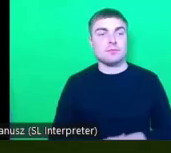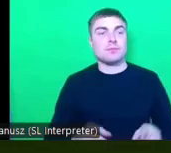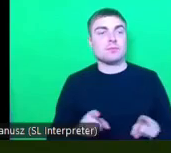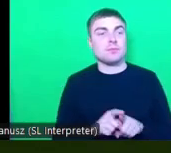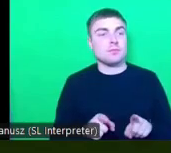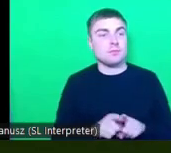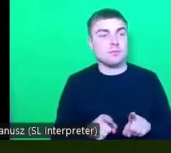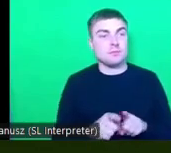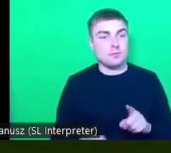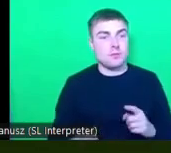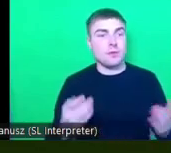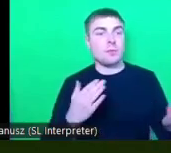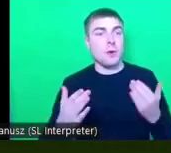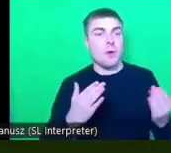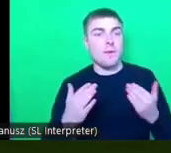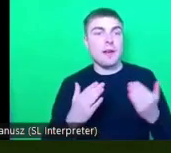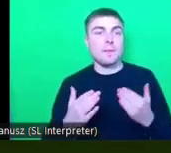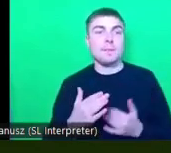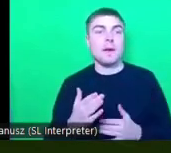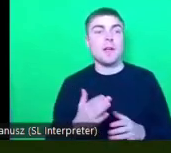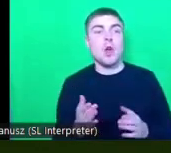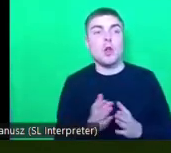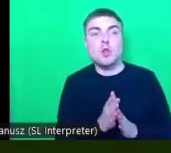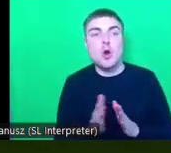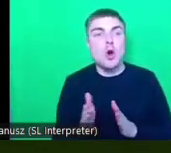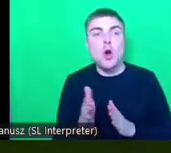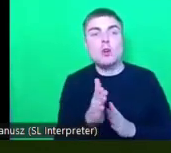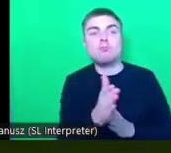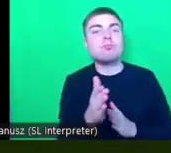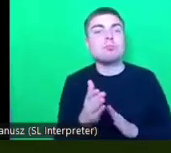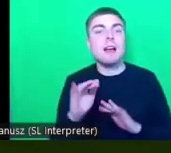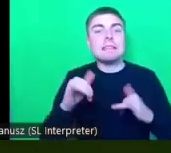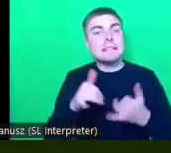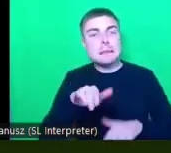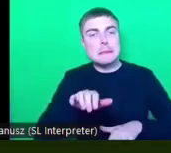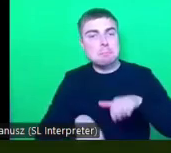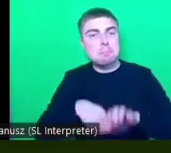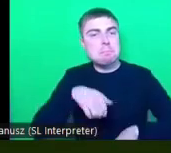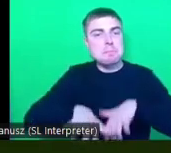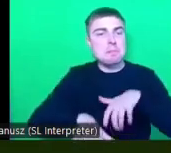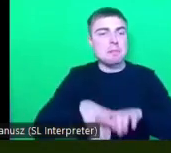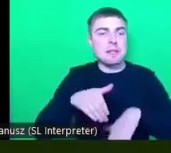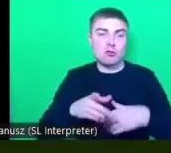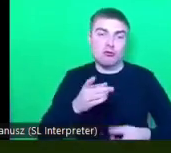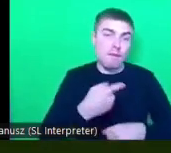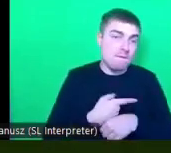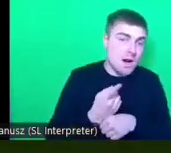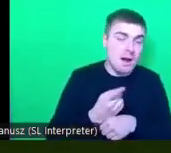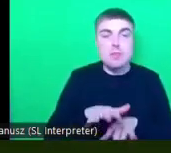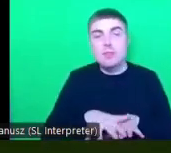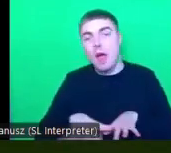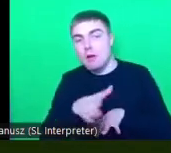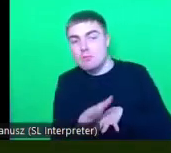just measured like between two consecutive locations, and the direction of movements, that is how